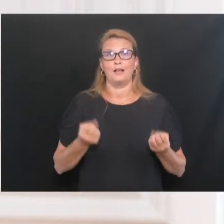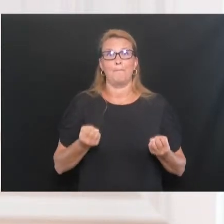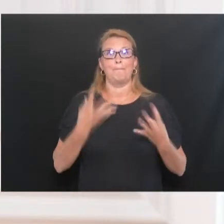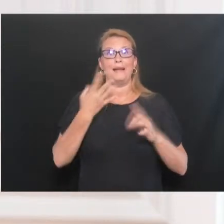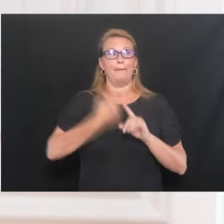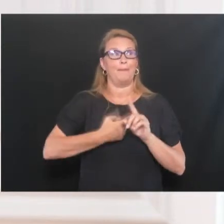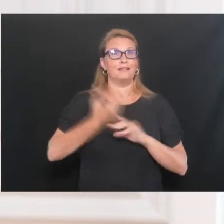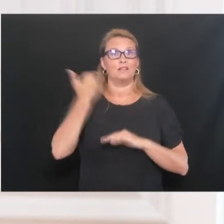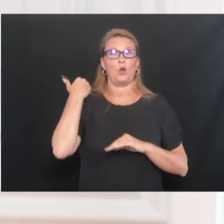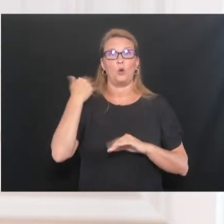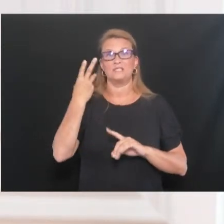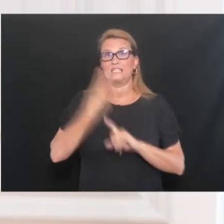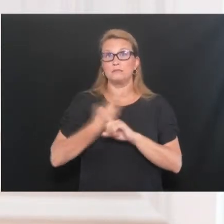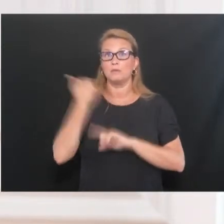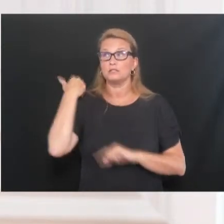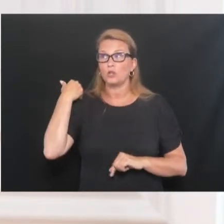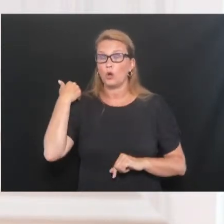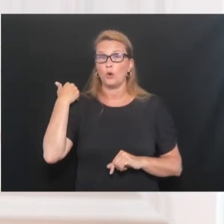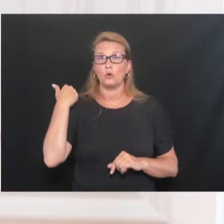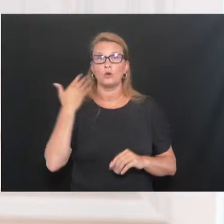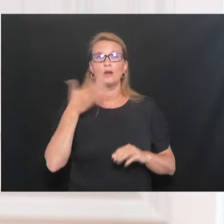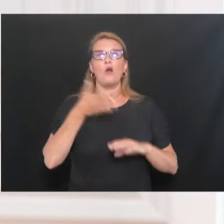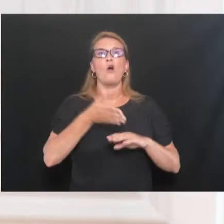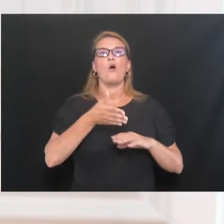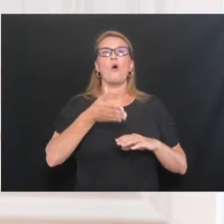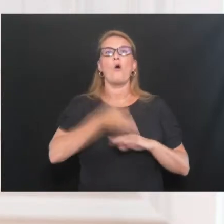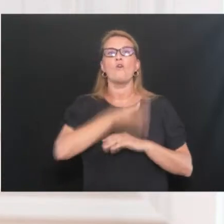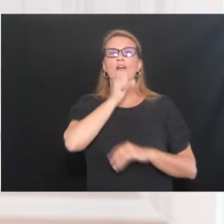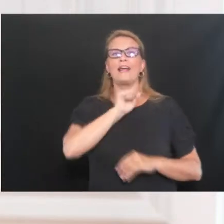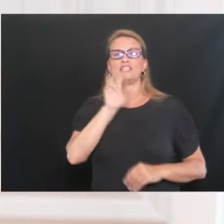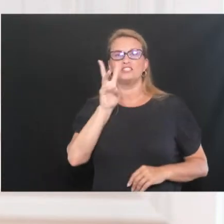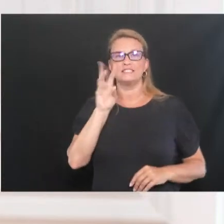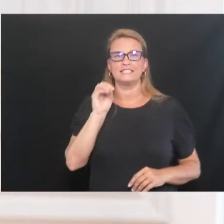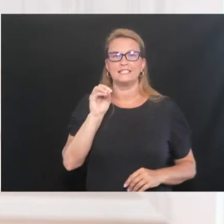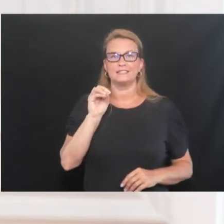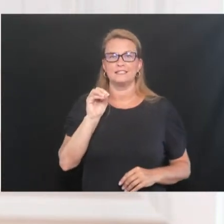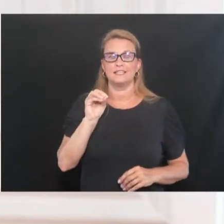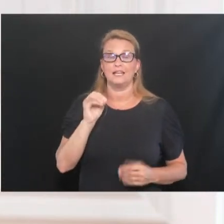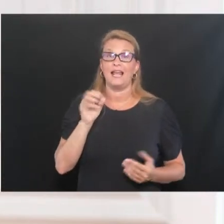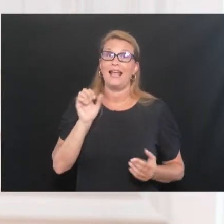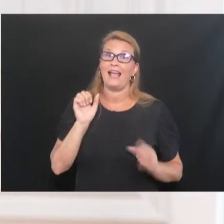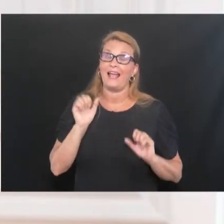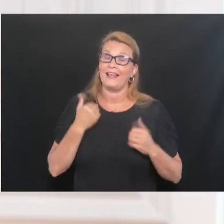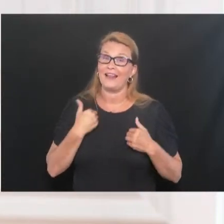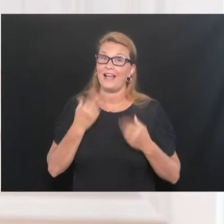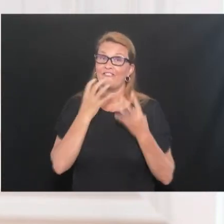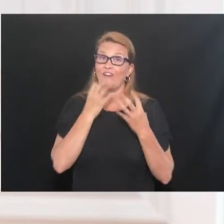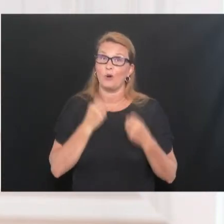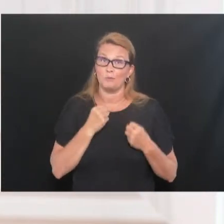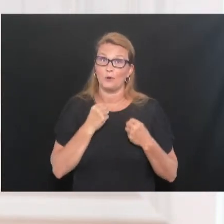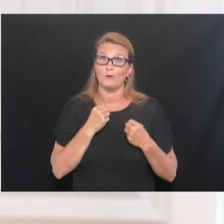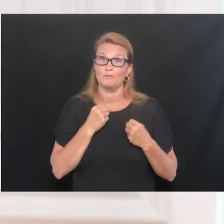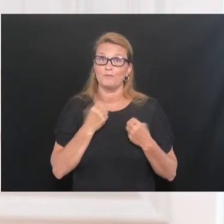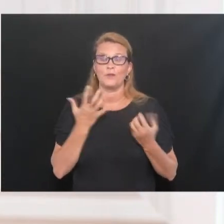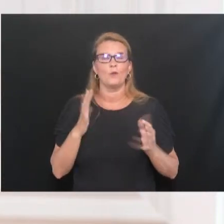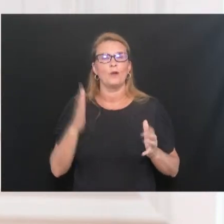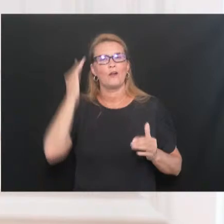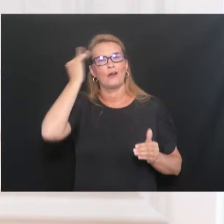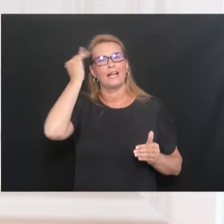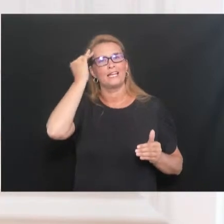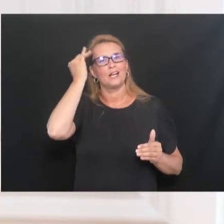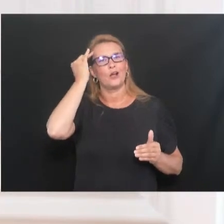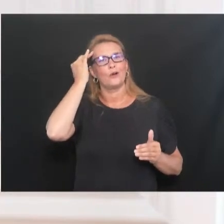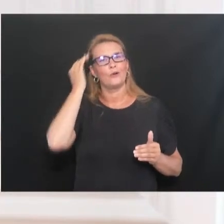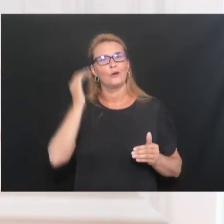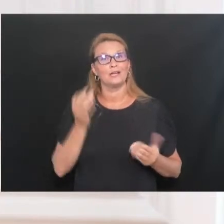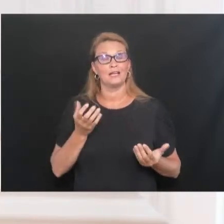ago and who are over 60 years old and who are additionally vulnerable, as the governor said, because we know at the beginning of this pandemic,